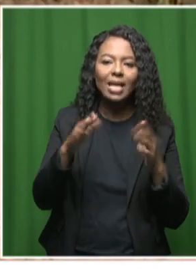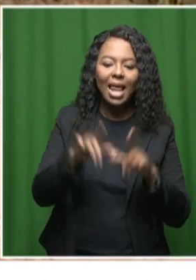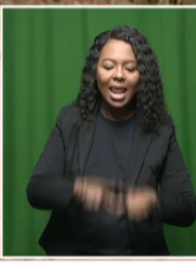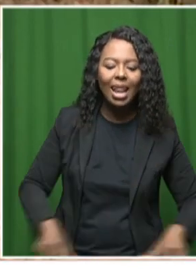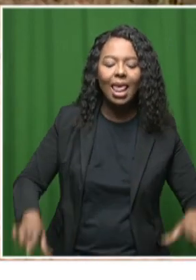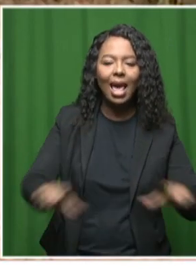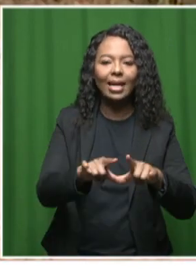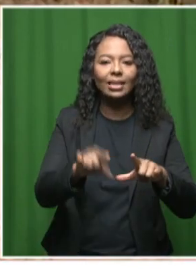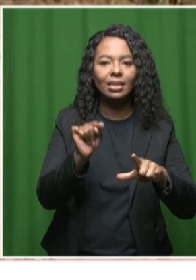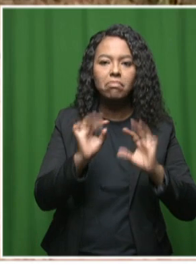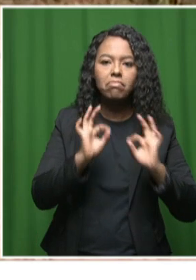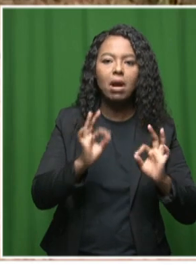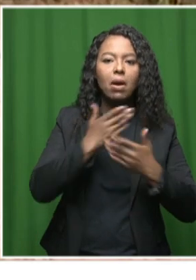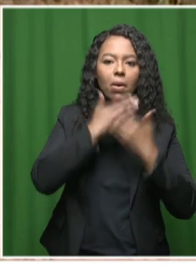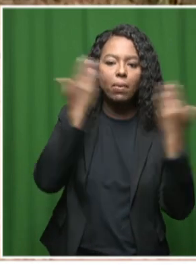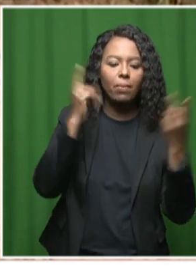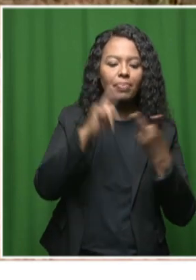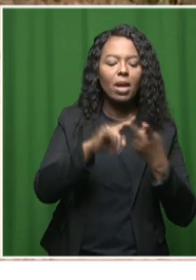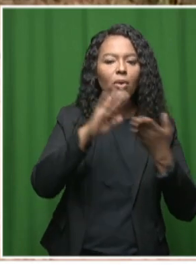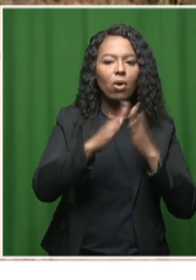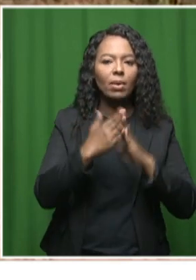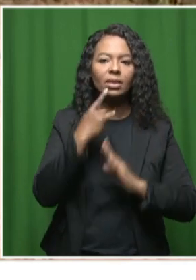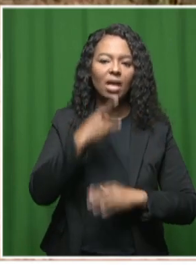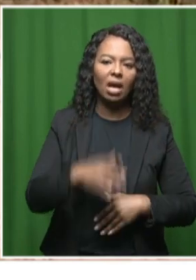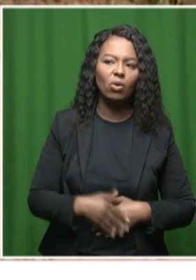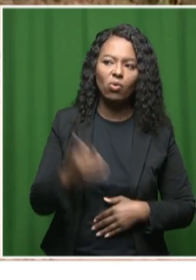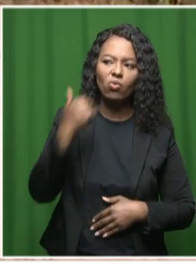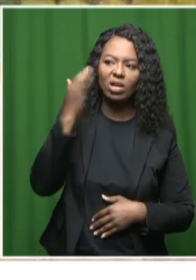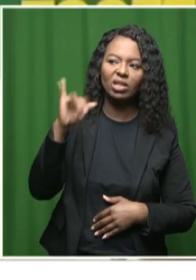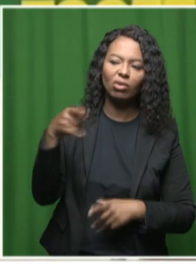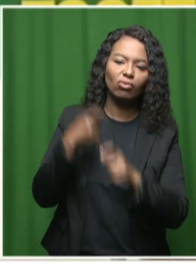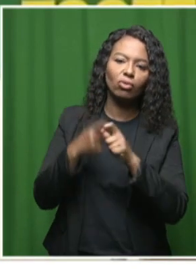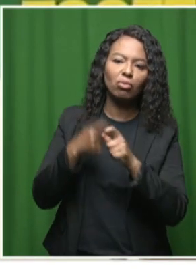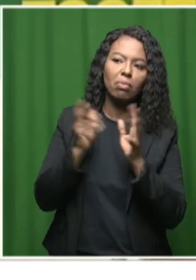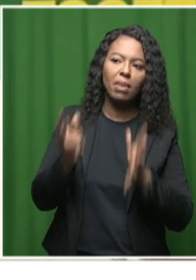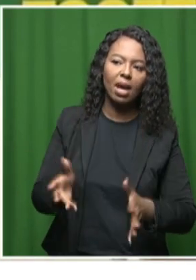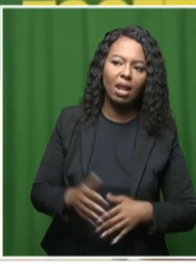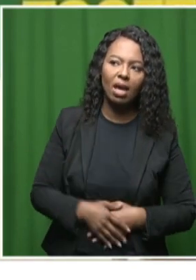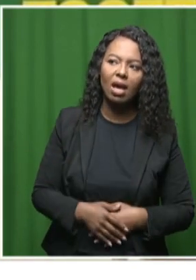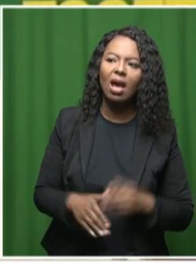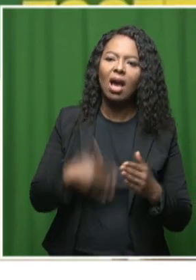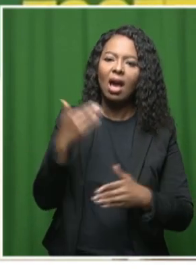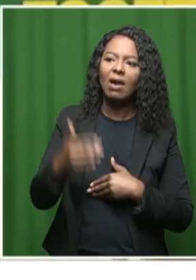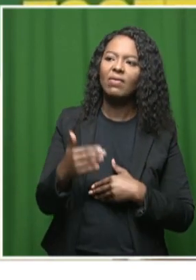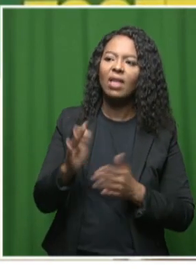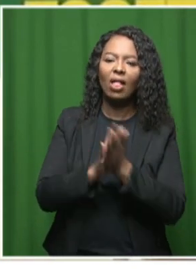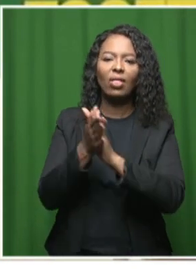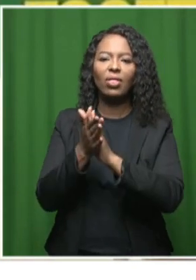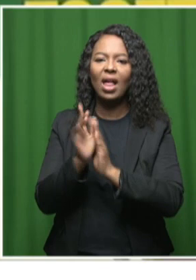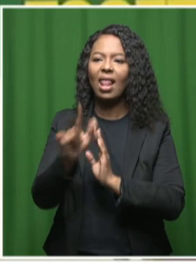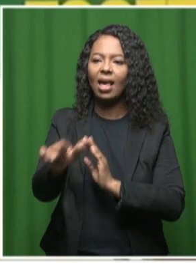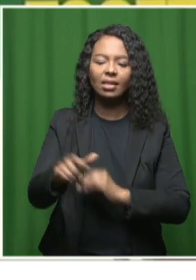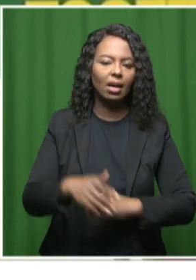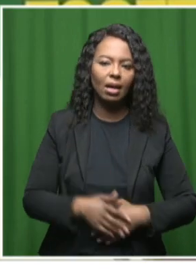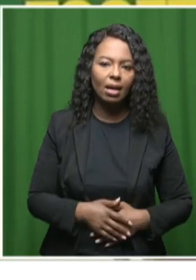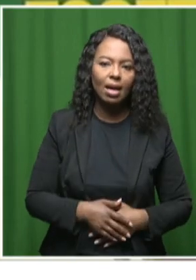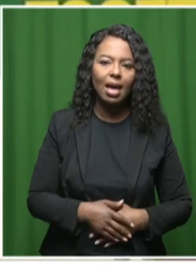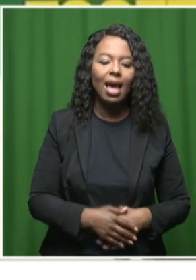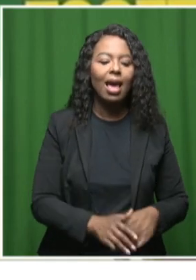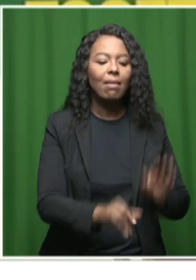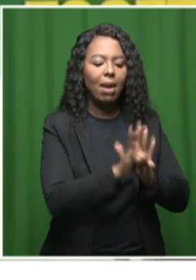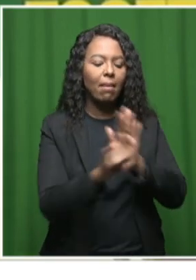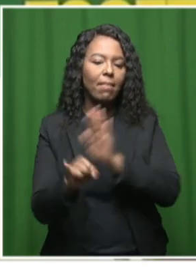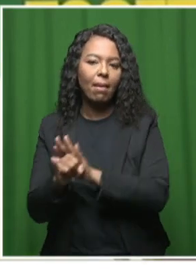and communities not wanting temporary structures erected. Where we had identified pieces of land that belongs